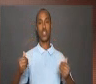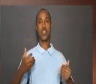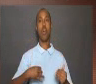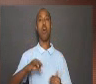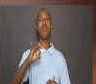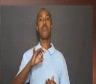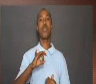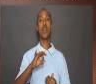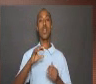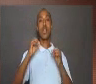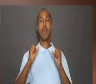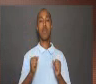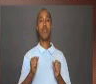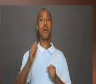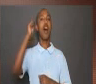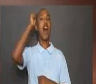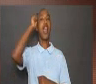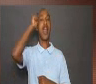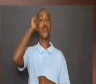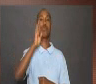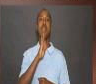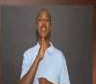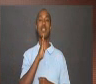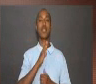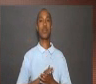of a couple of Arrhenius bases.